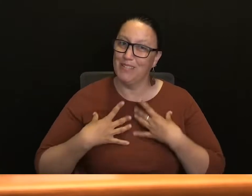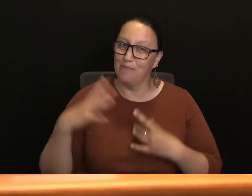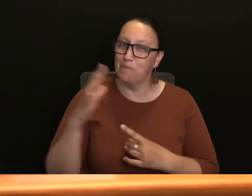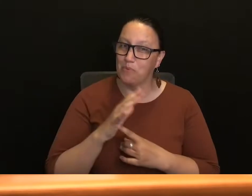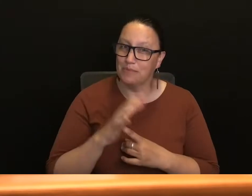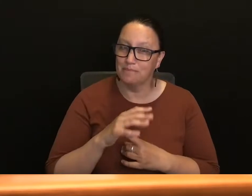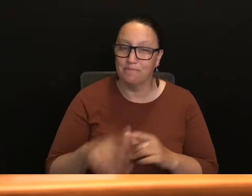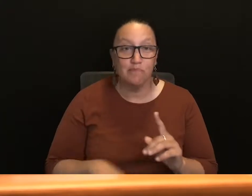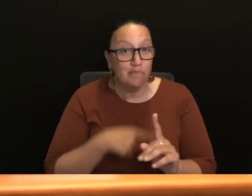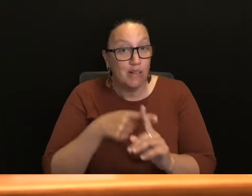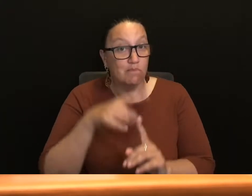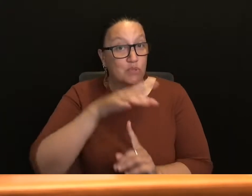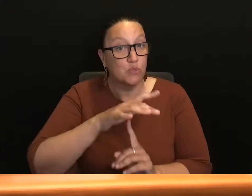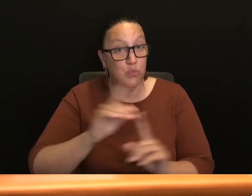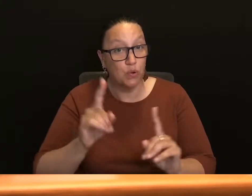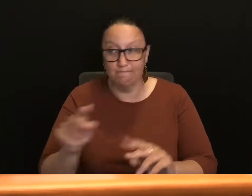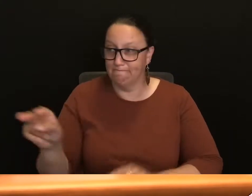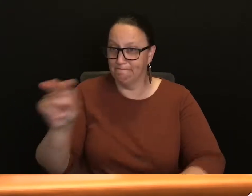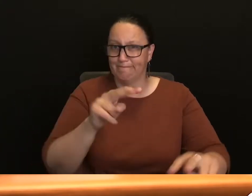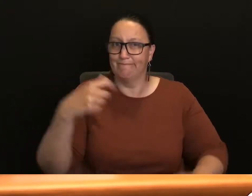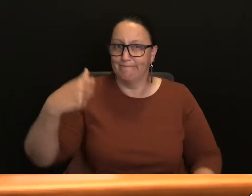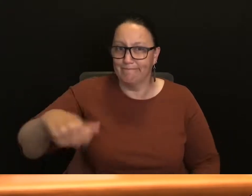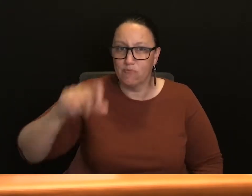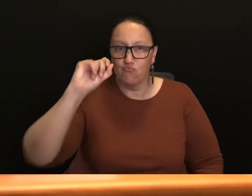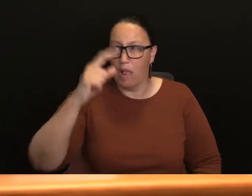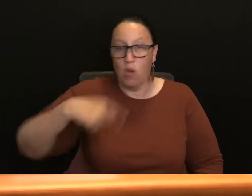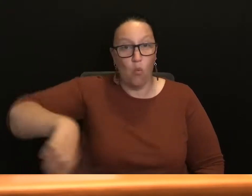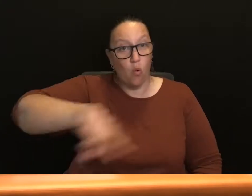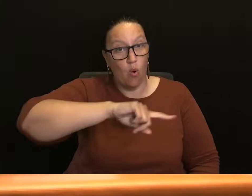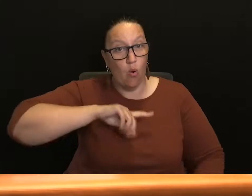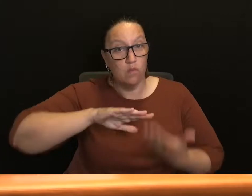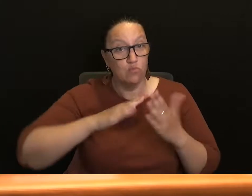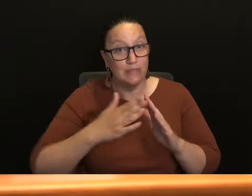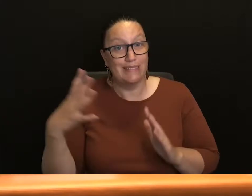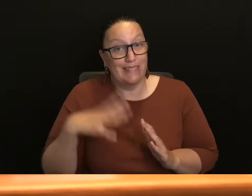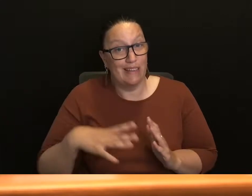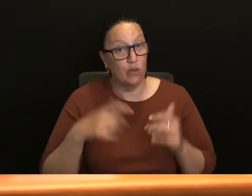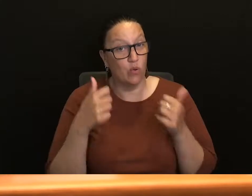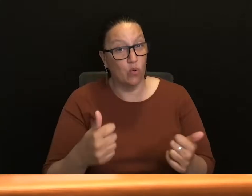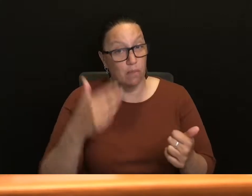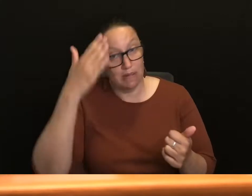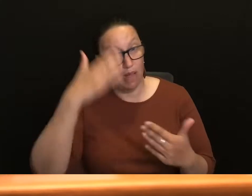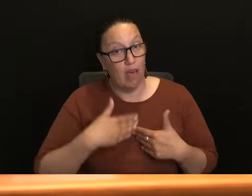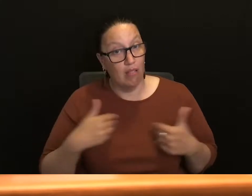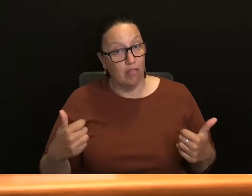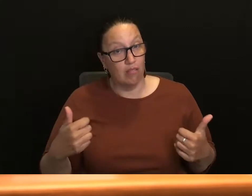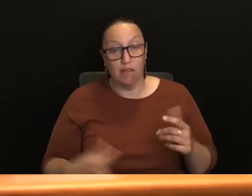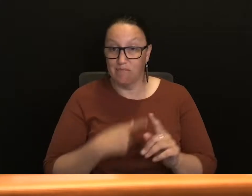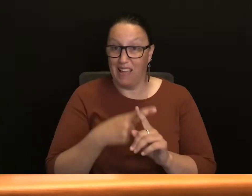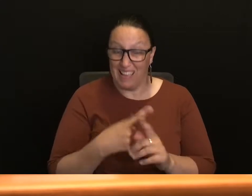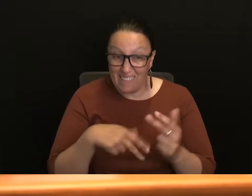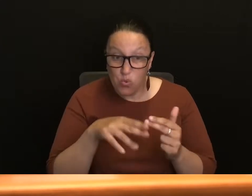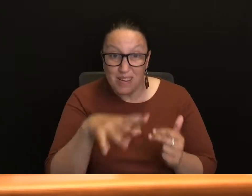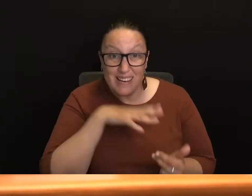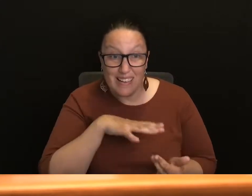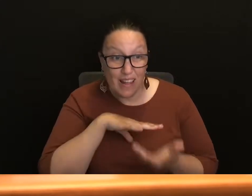us an opportunity to understand the importance of good mental health in our everyday lives and a reminder to seek help